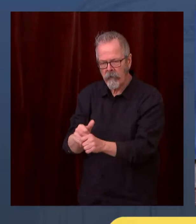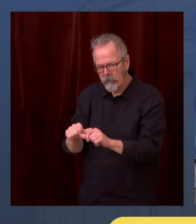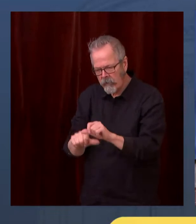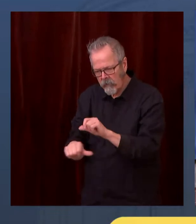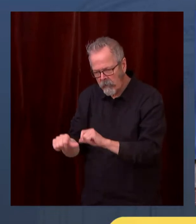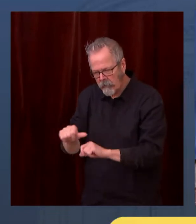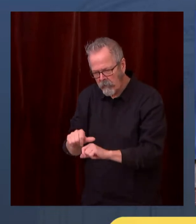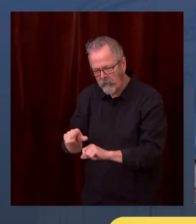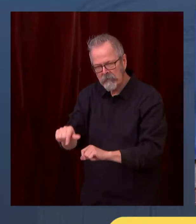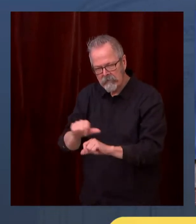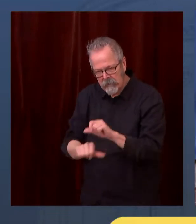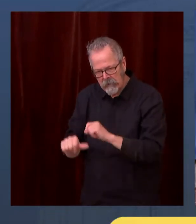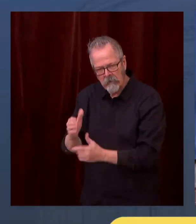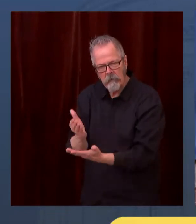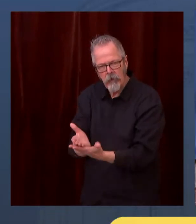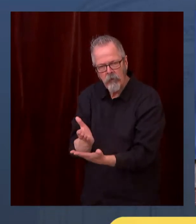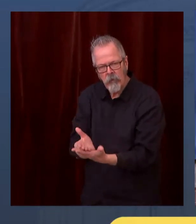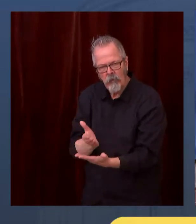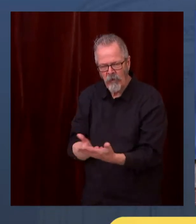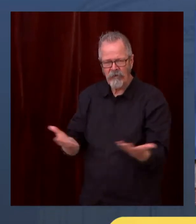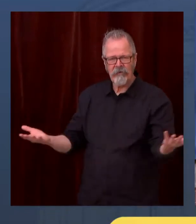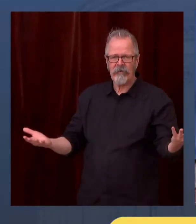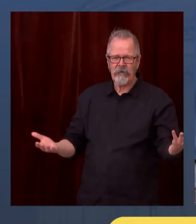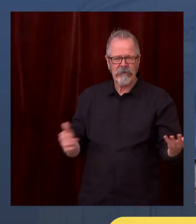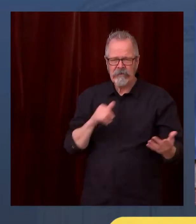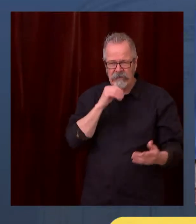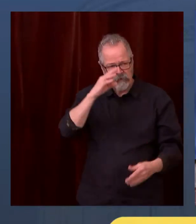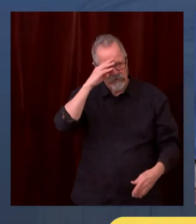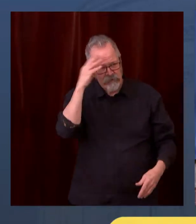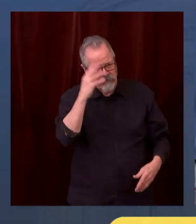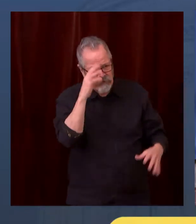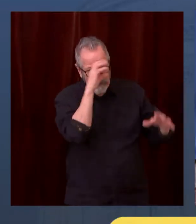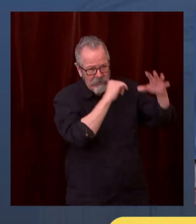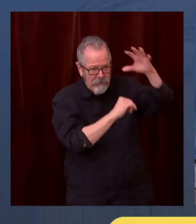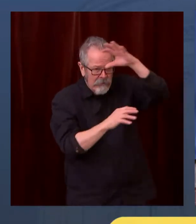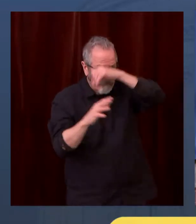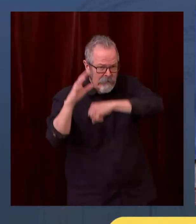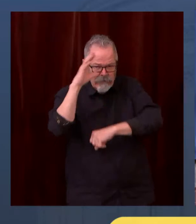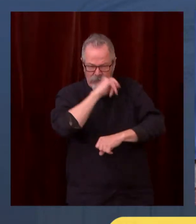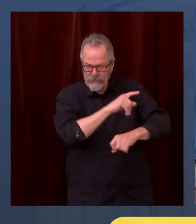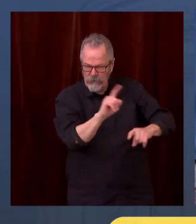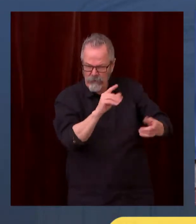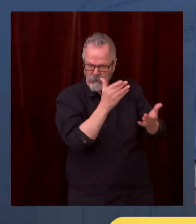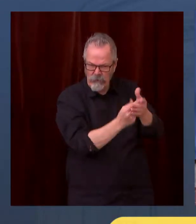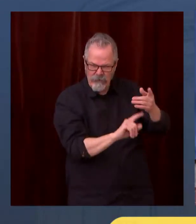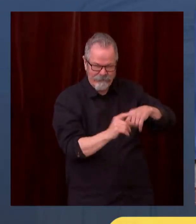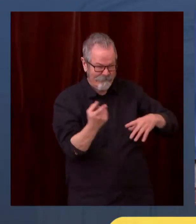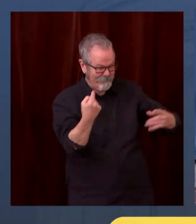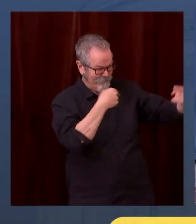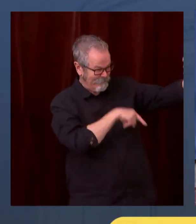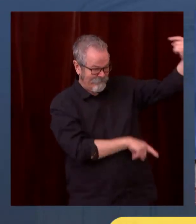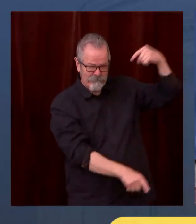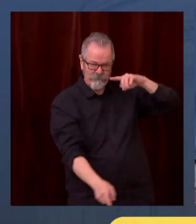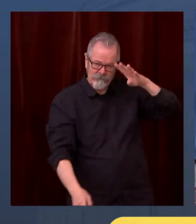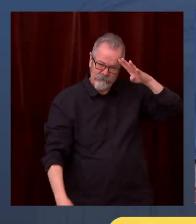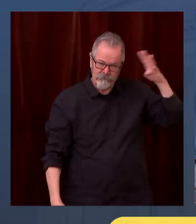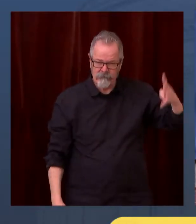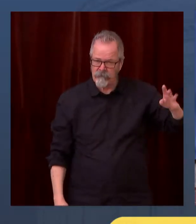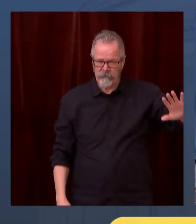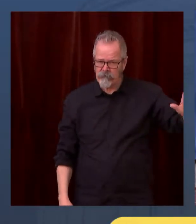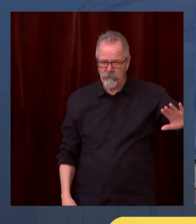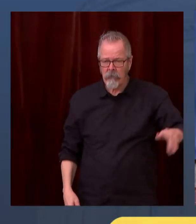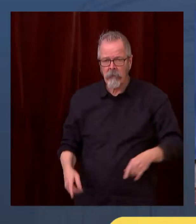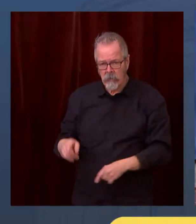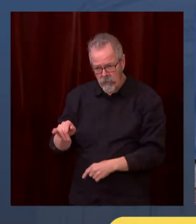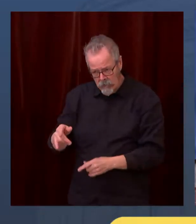businesses as we get to a position where that is safe to do. Now, we were able to take this step because